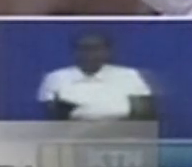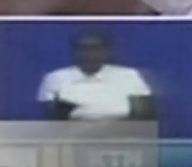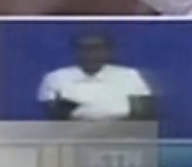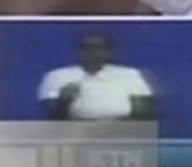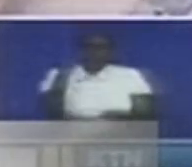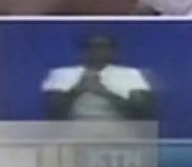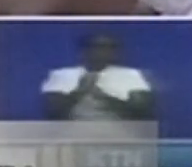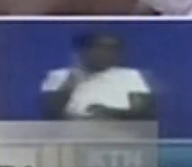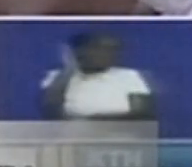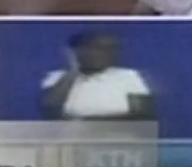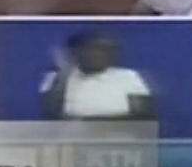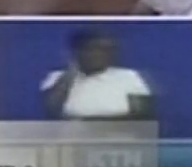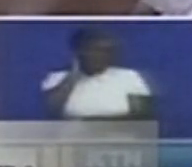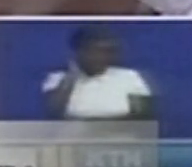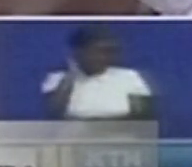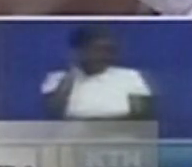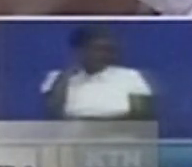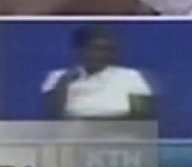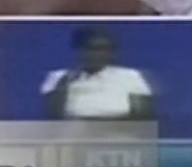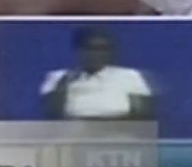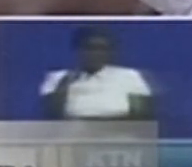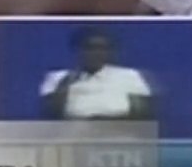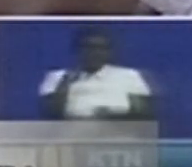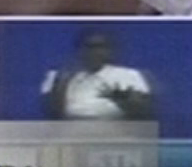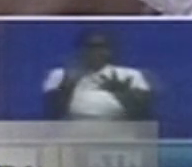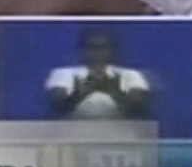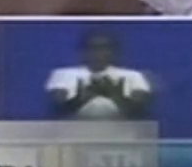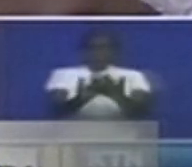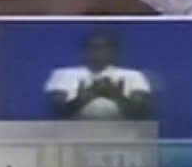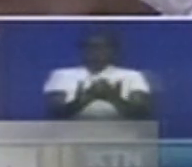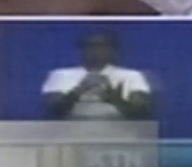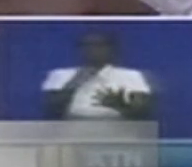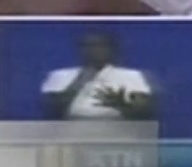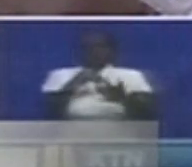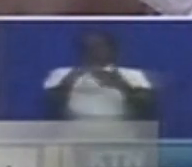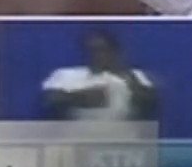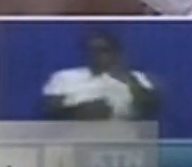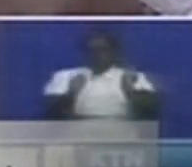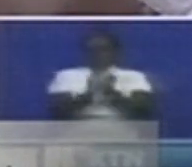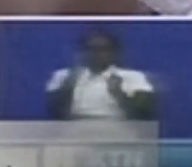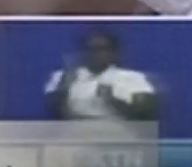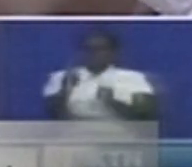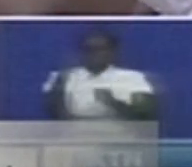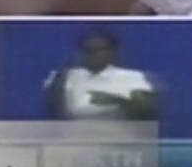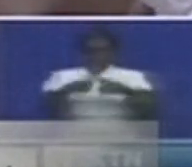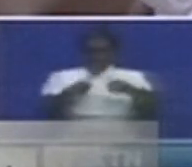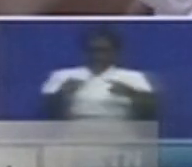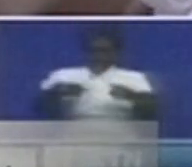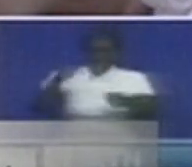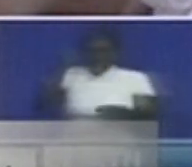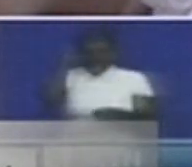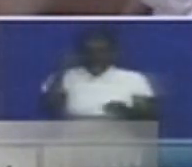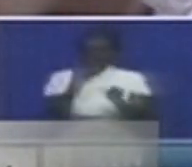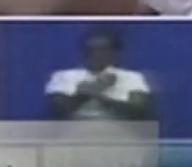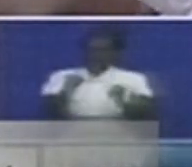gayism is entitled for imprisonment for not less than 14 years. So So you fail to understand